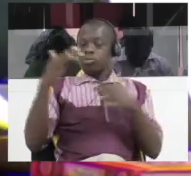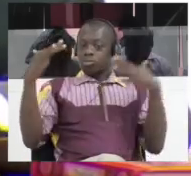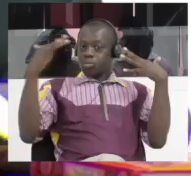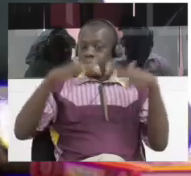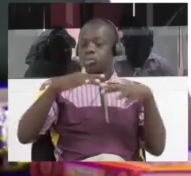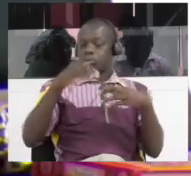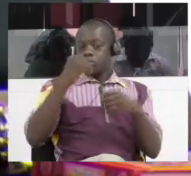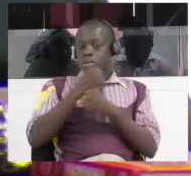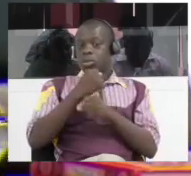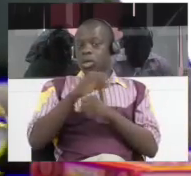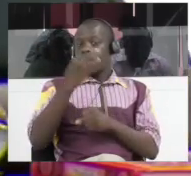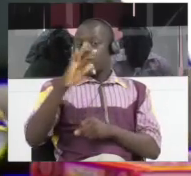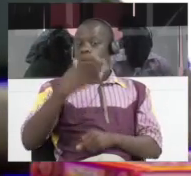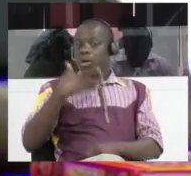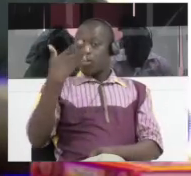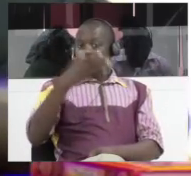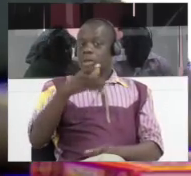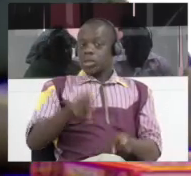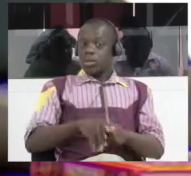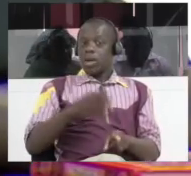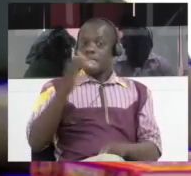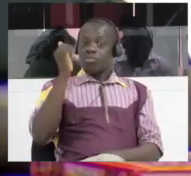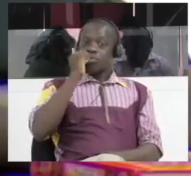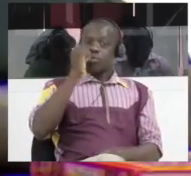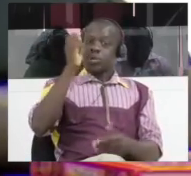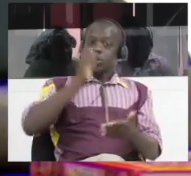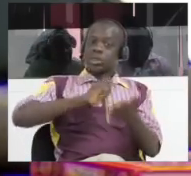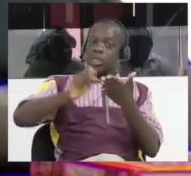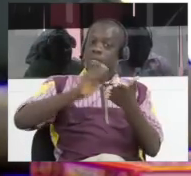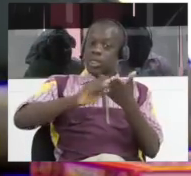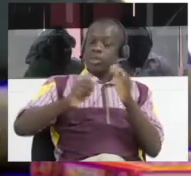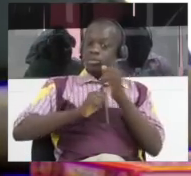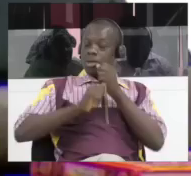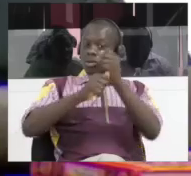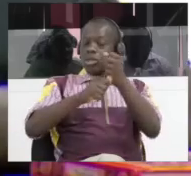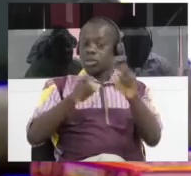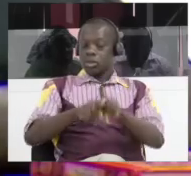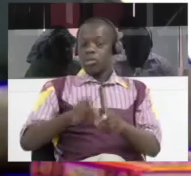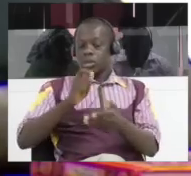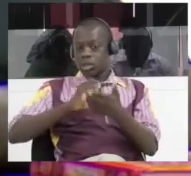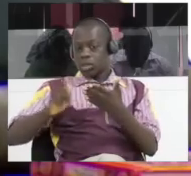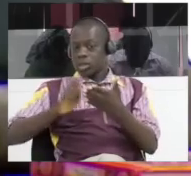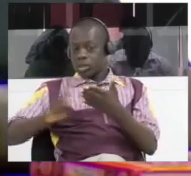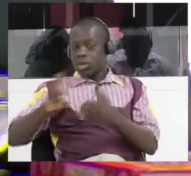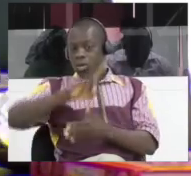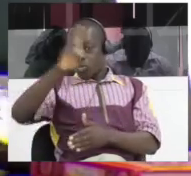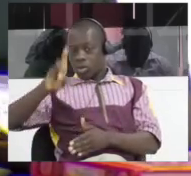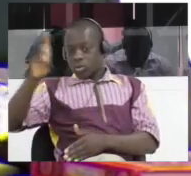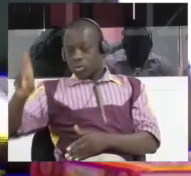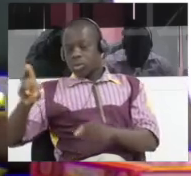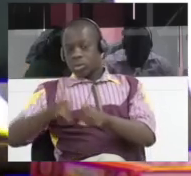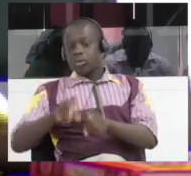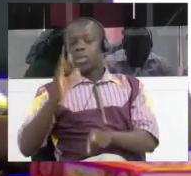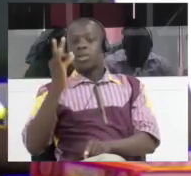held. And if these forums are held, there is always a secretary, which is the adjutant, who jots down the questions,